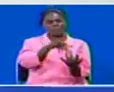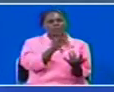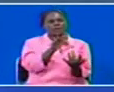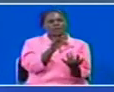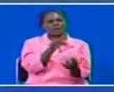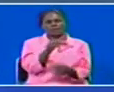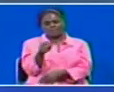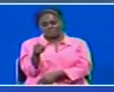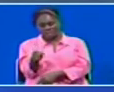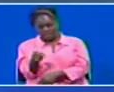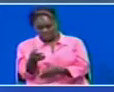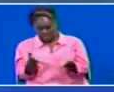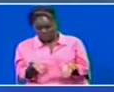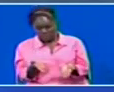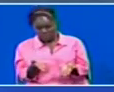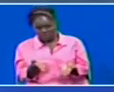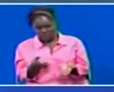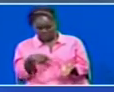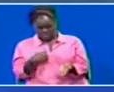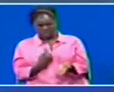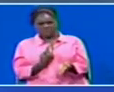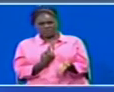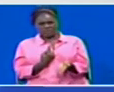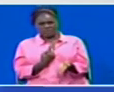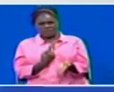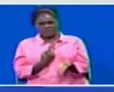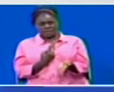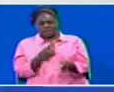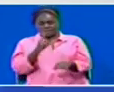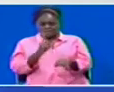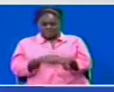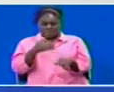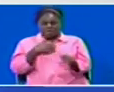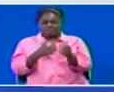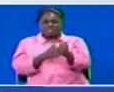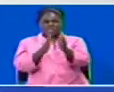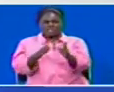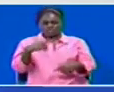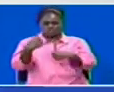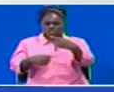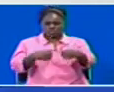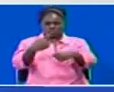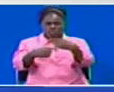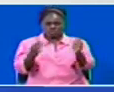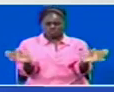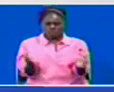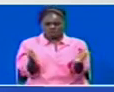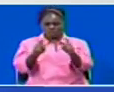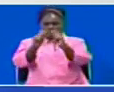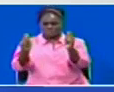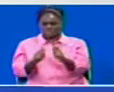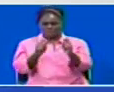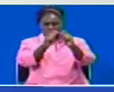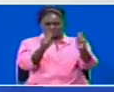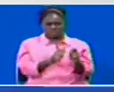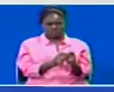And I think that for us now, you know, for me, as long as we have leaders who continue to mobilize ethnically,